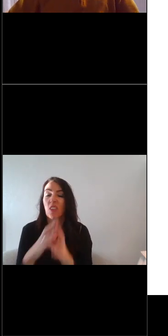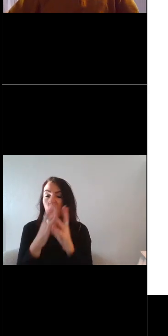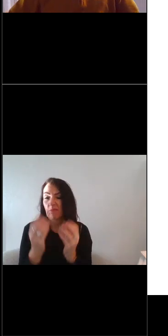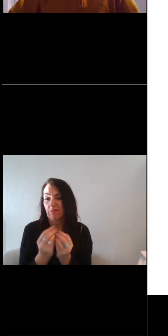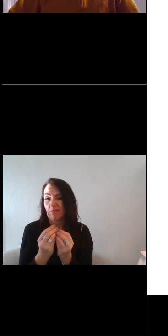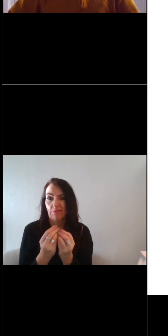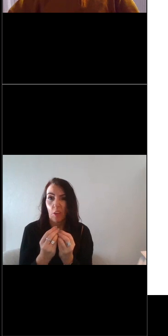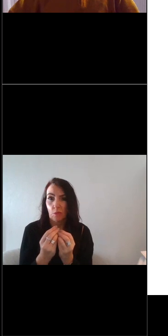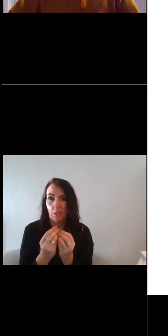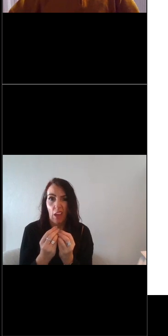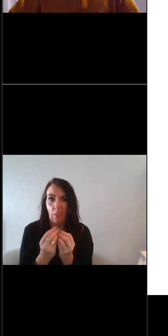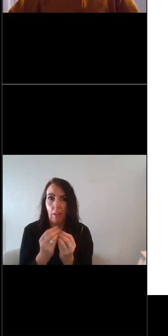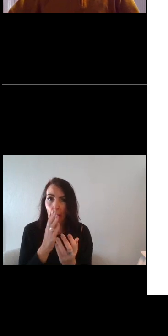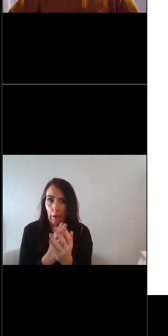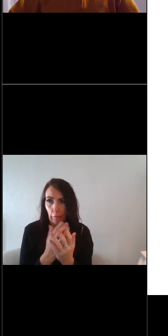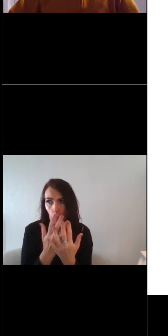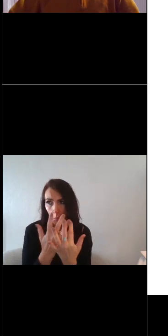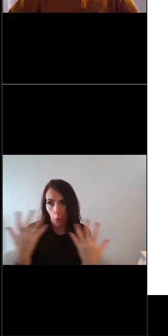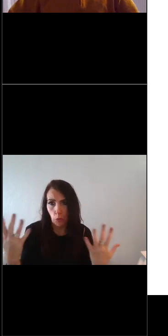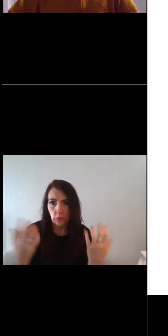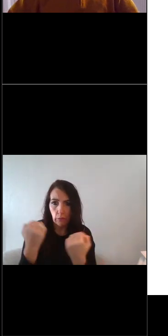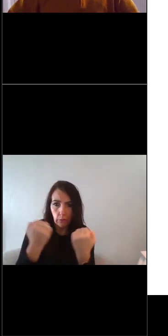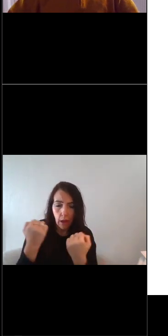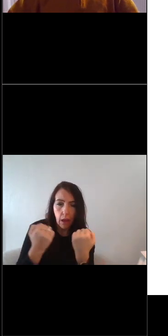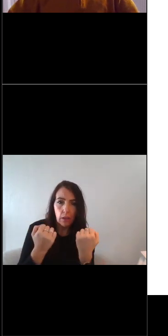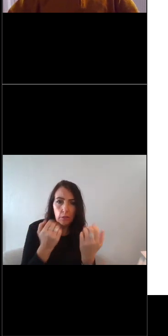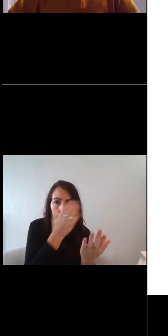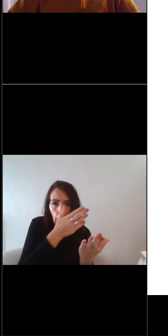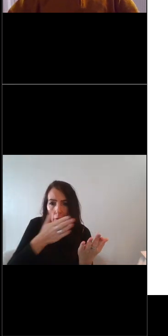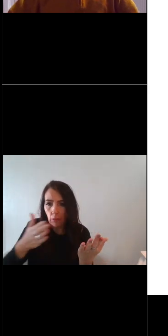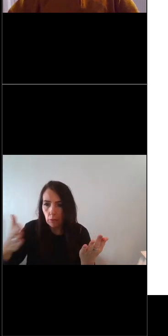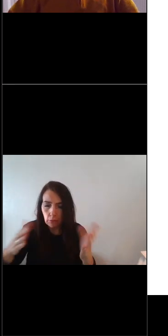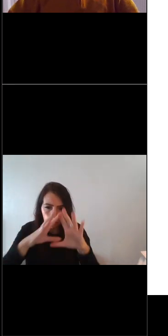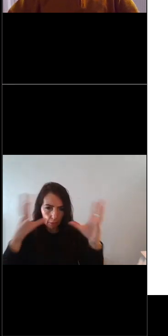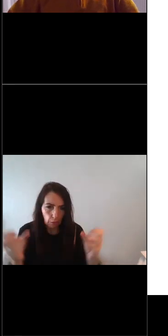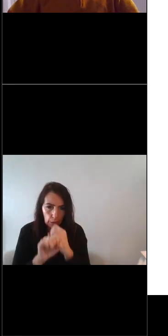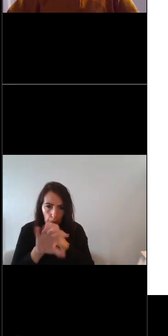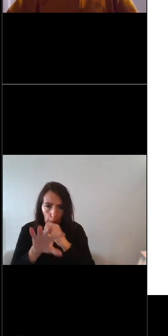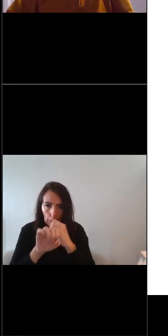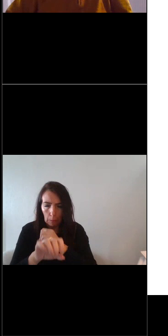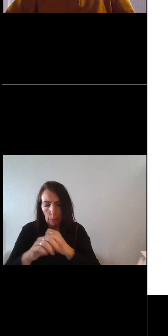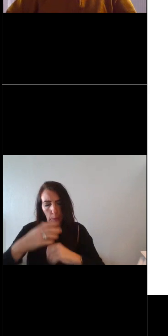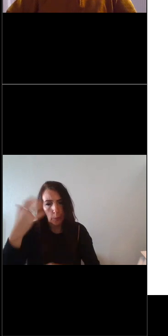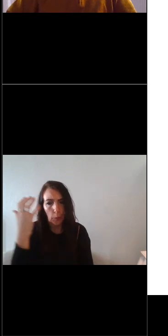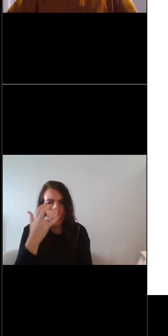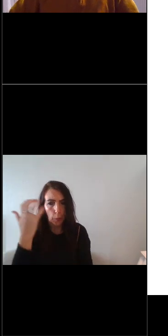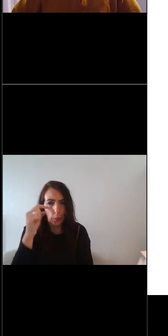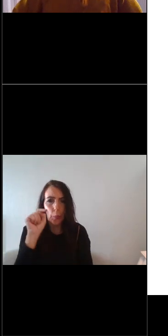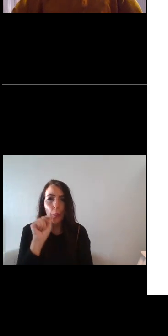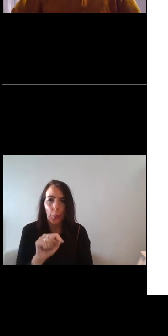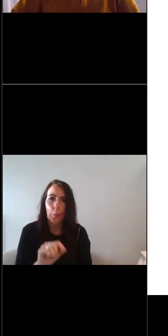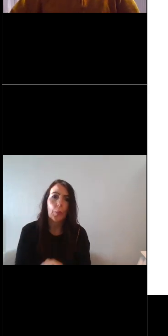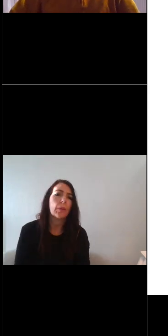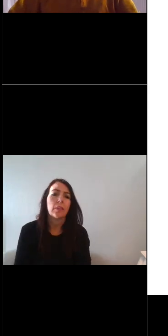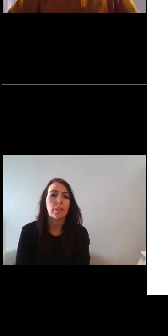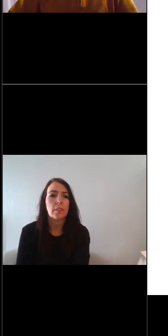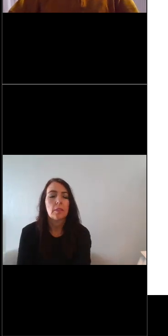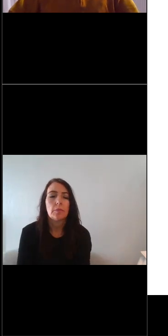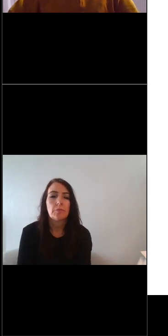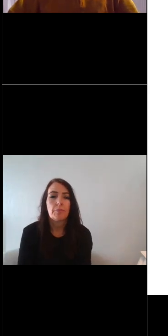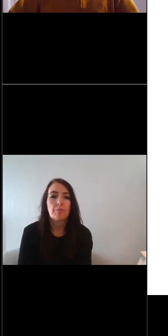either or both of these, it really does add up, and the impact on the environment does become considerable. The second reason